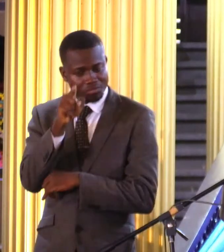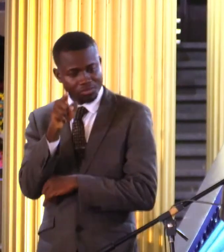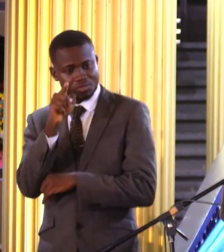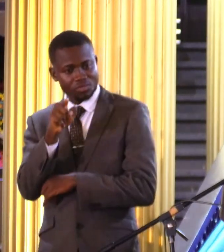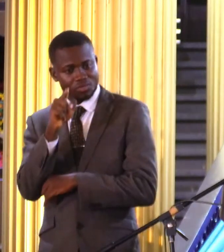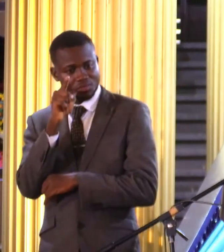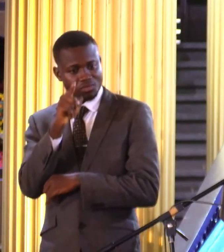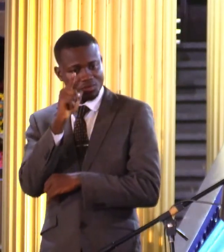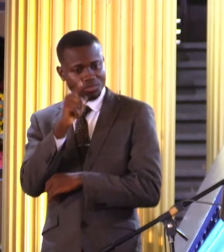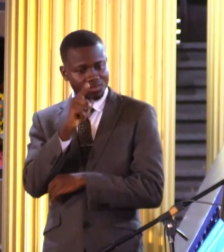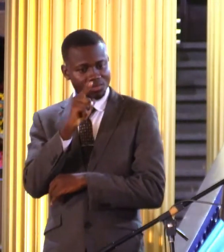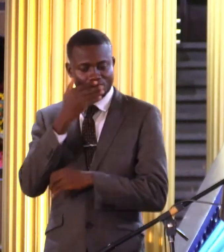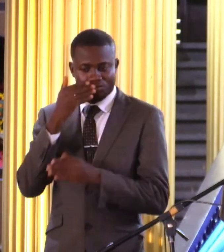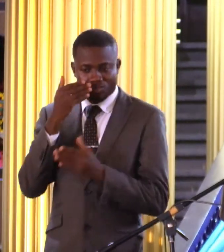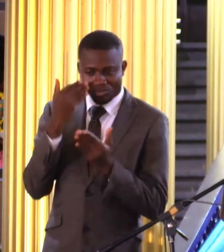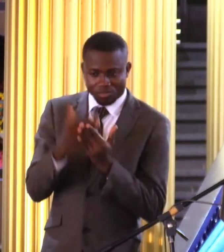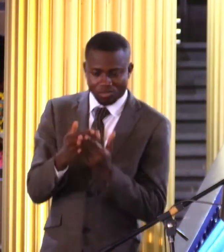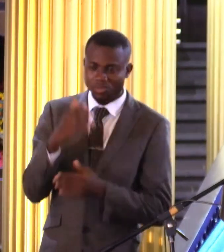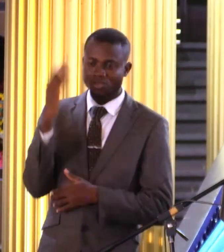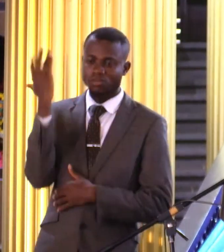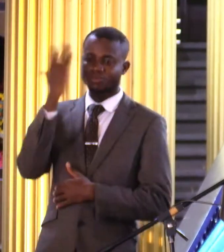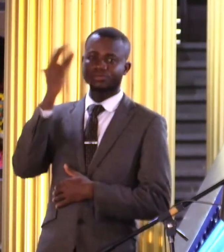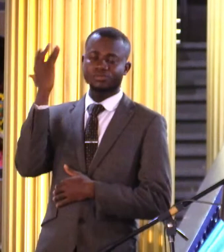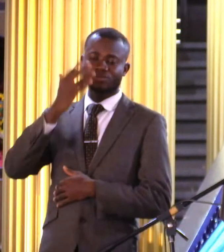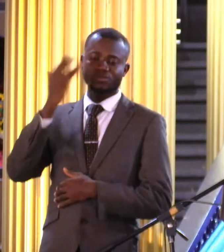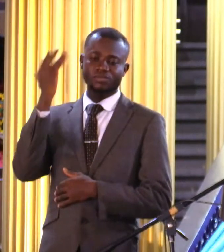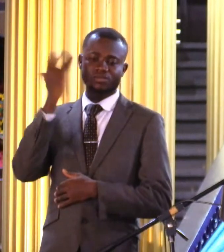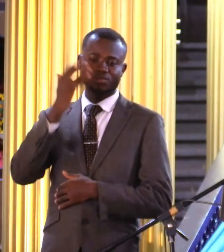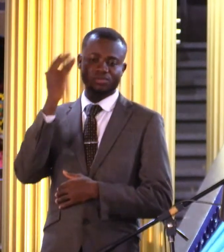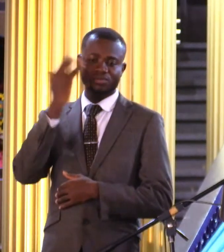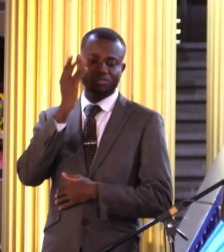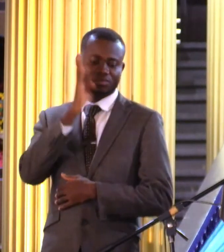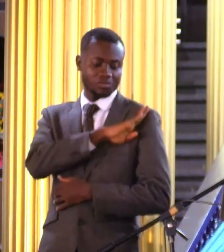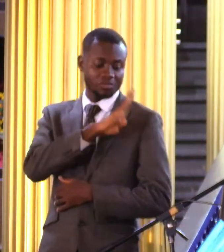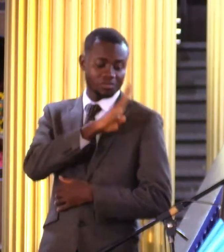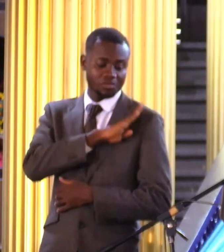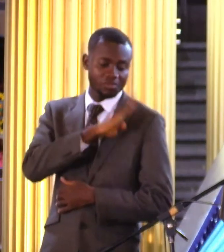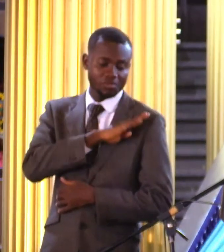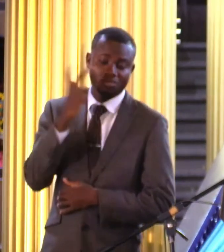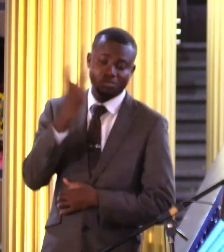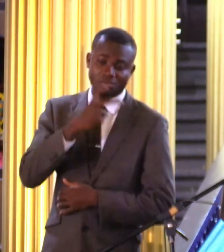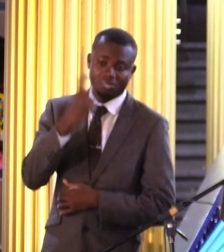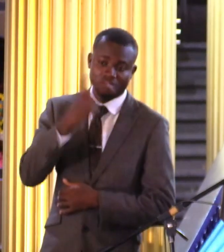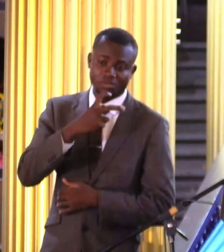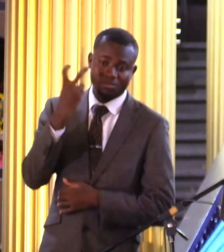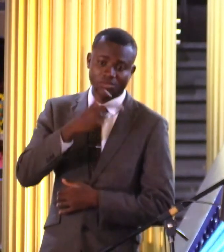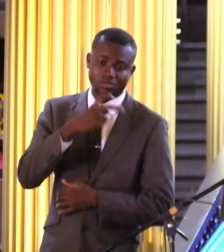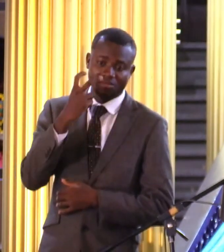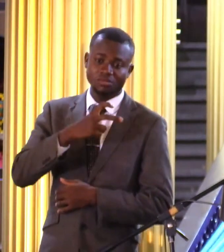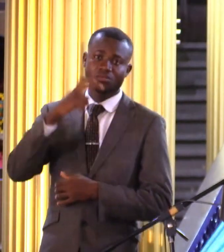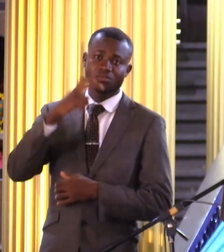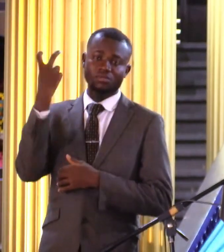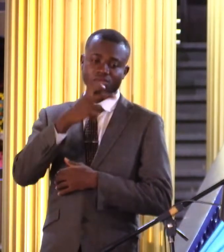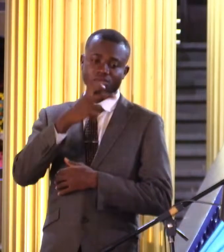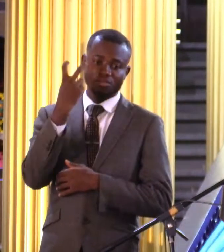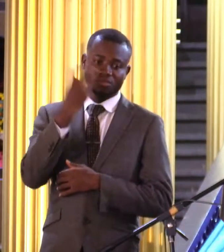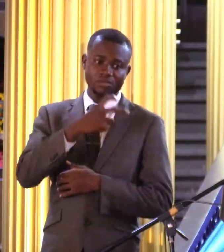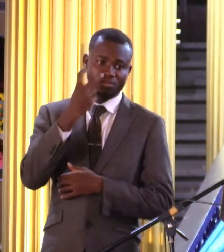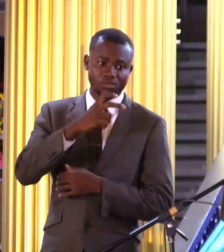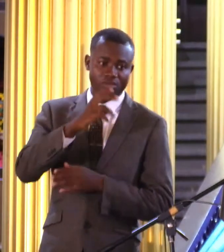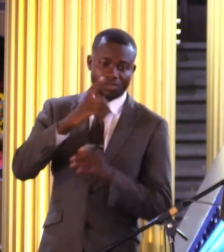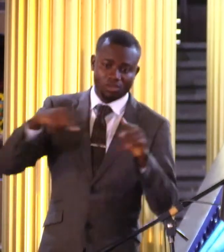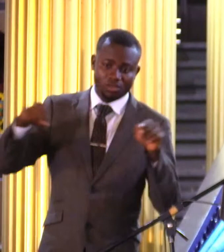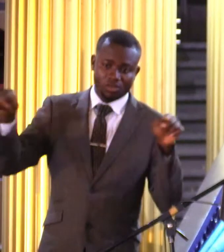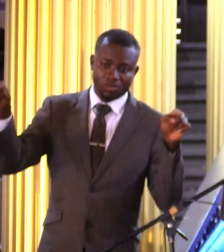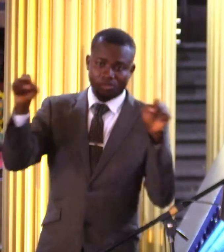Okuni kasa yo. Bamena kasa yo. Kasa yo. Na